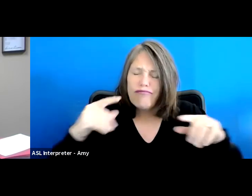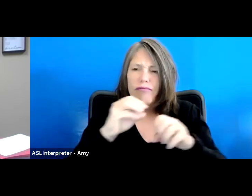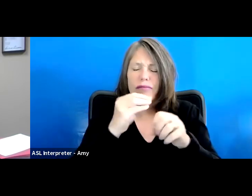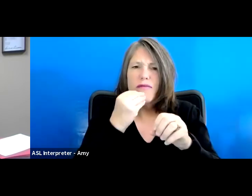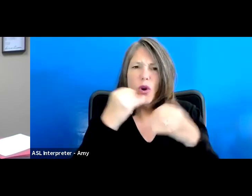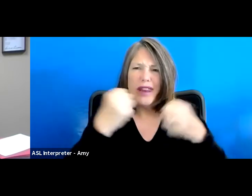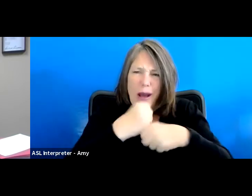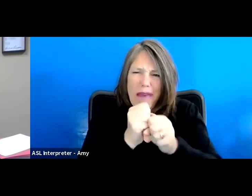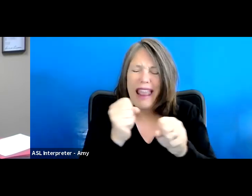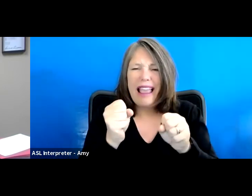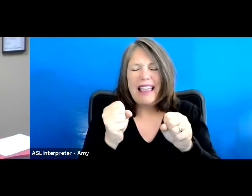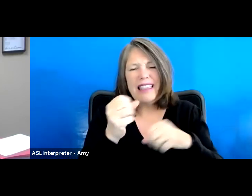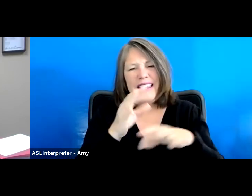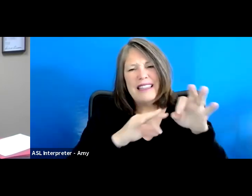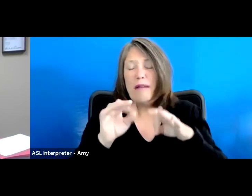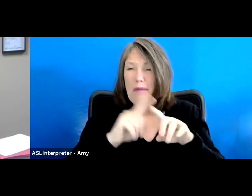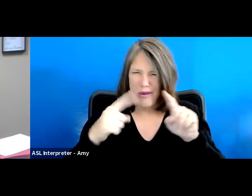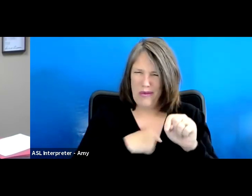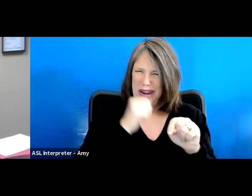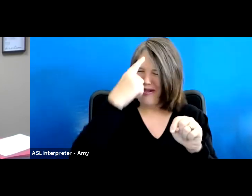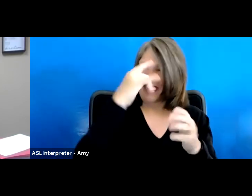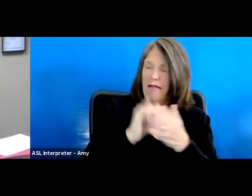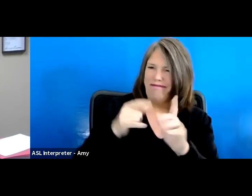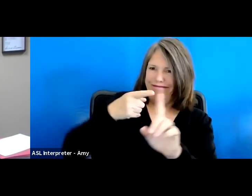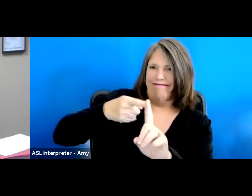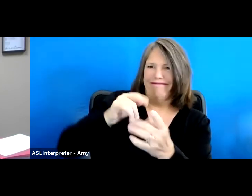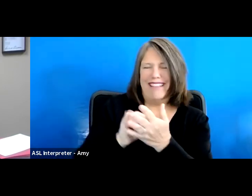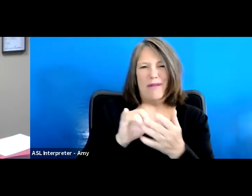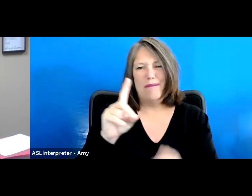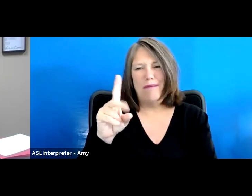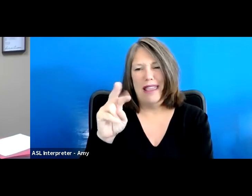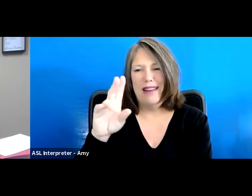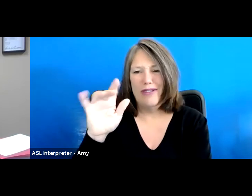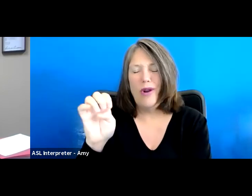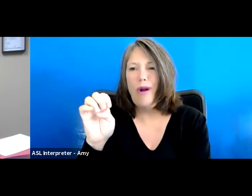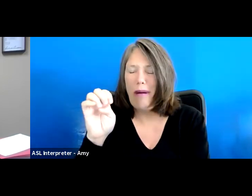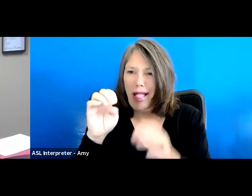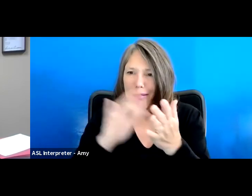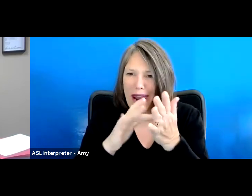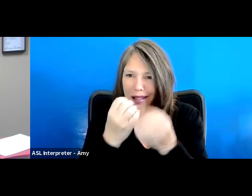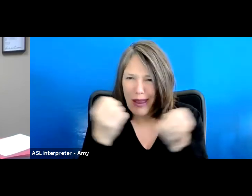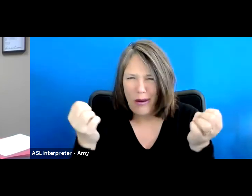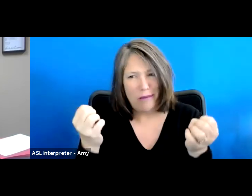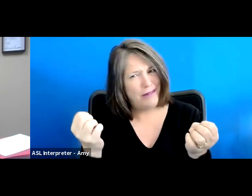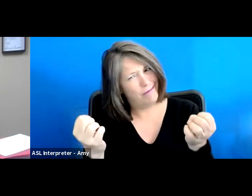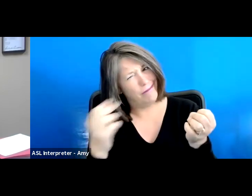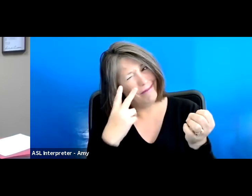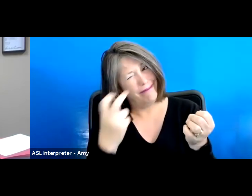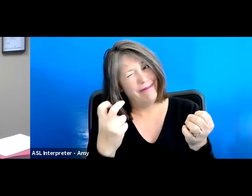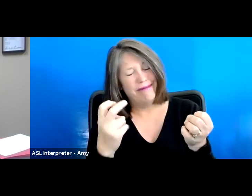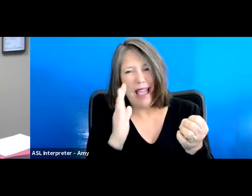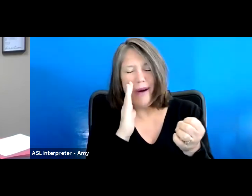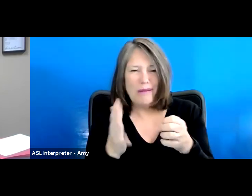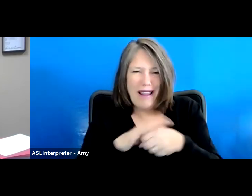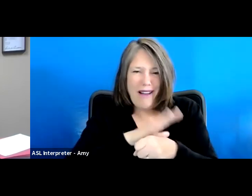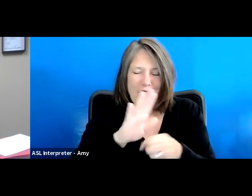of as being a durable medical equipment or assistive technology item. It's not something that would ever be covered by insurance, but was very life-changing for